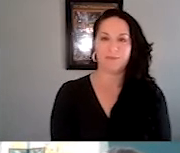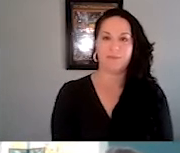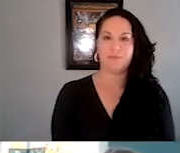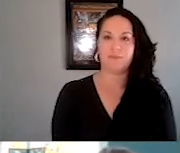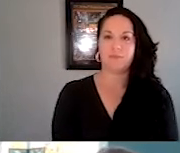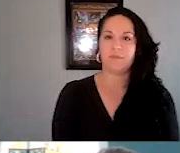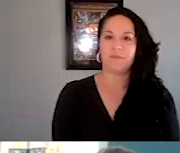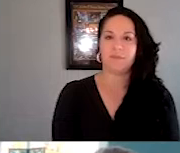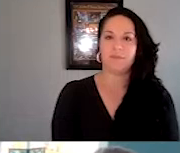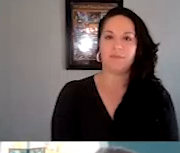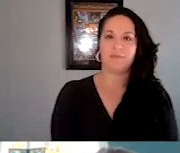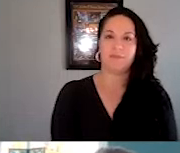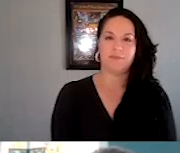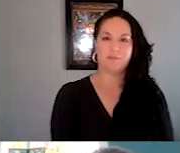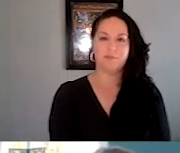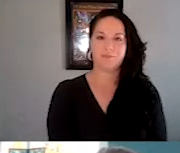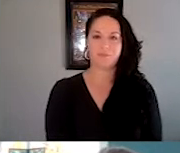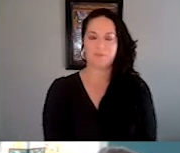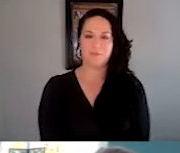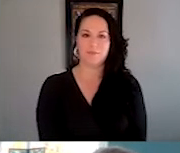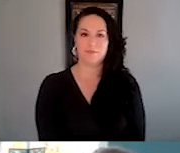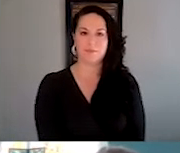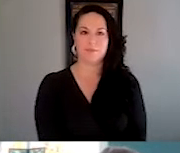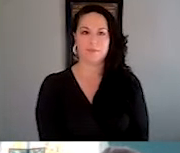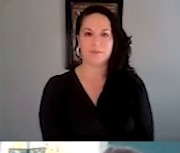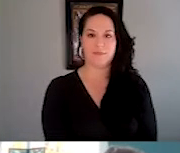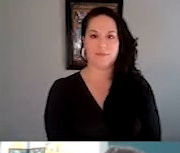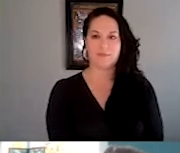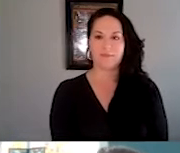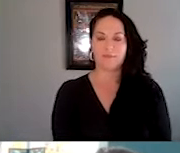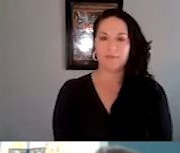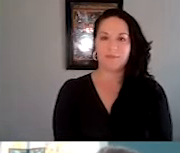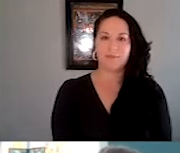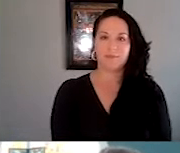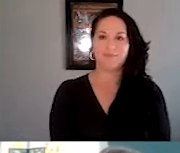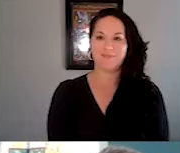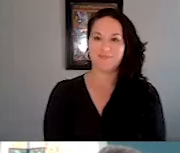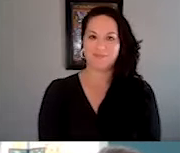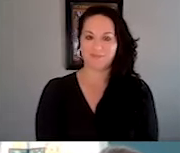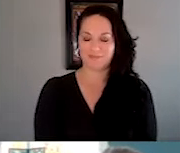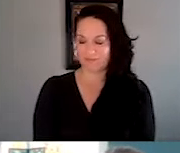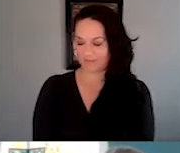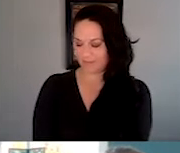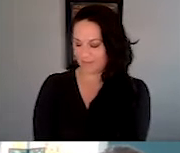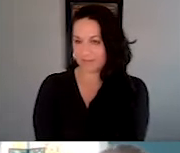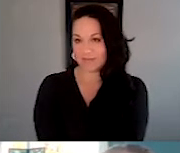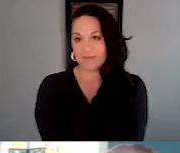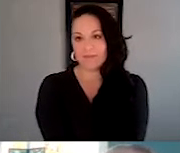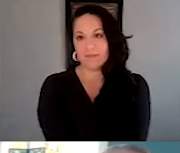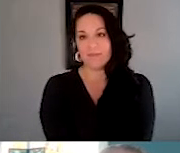on turning trends, local data, and stories into action. I want to go over some housekeeping before we get